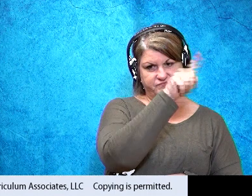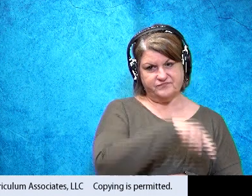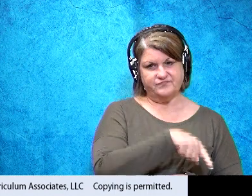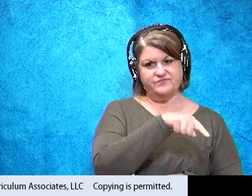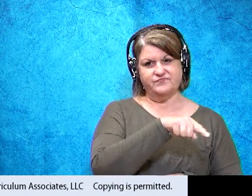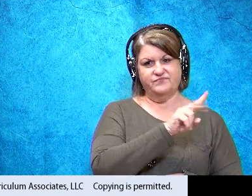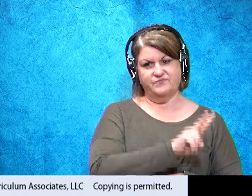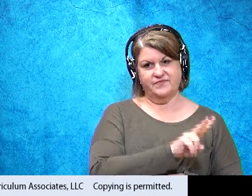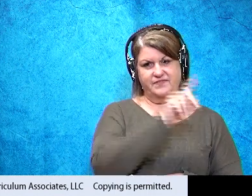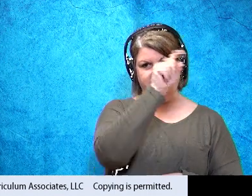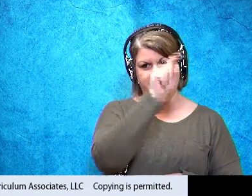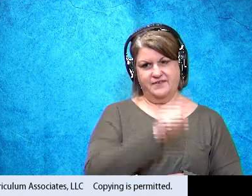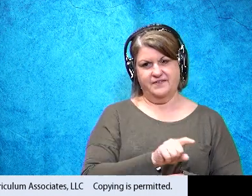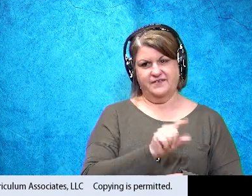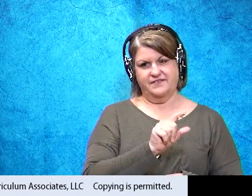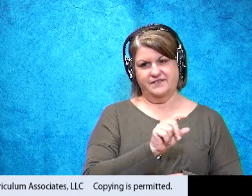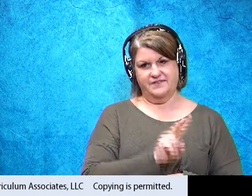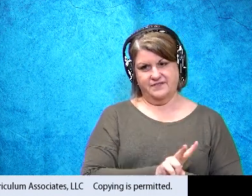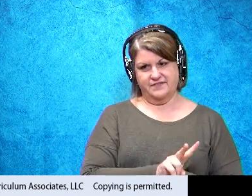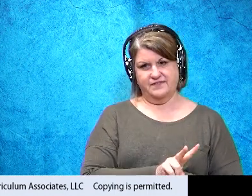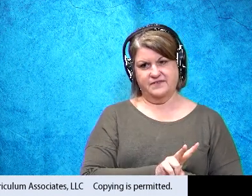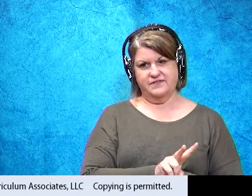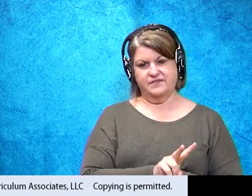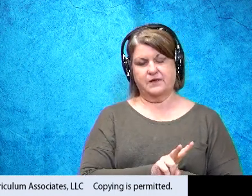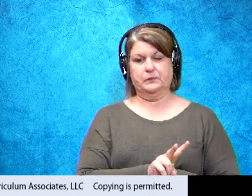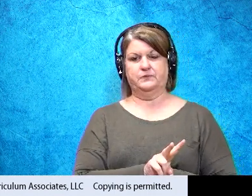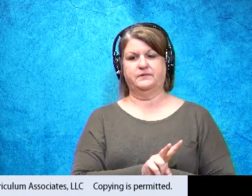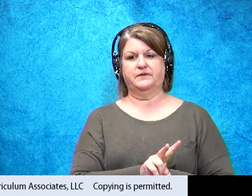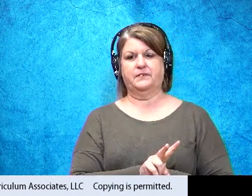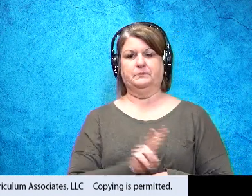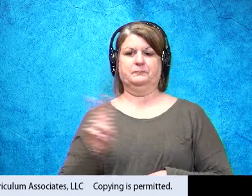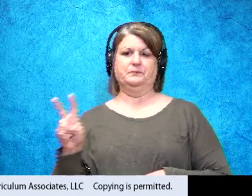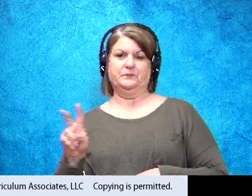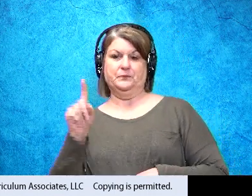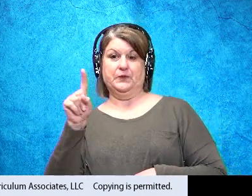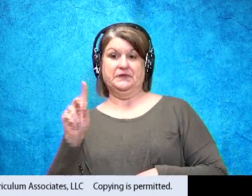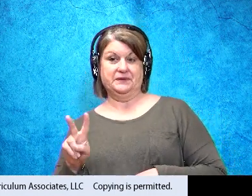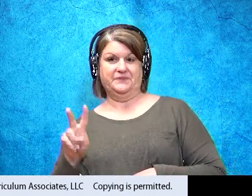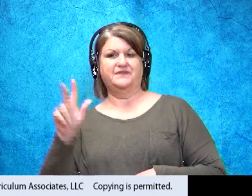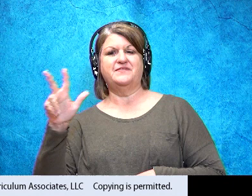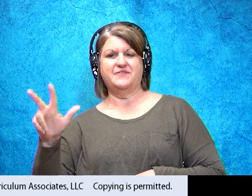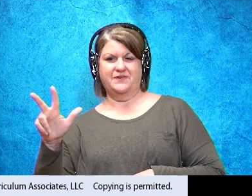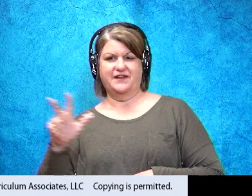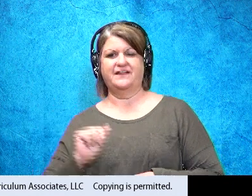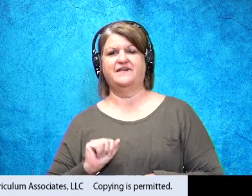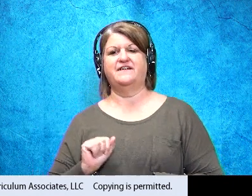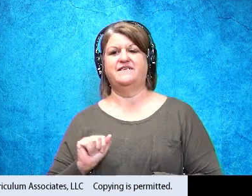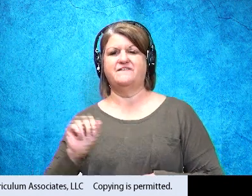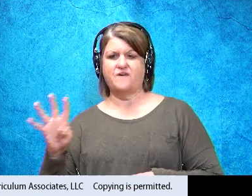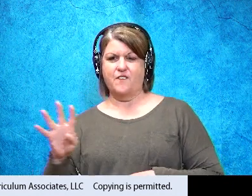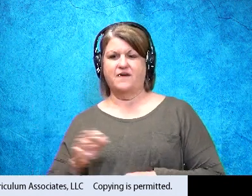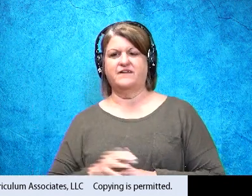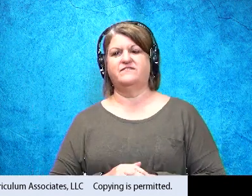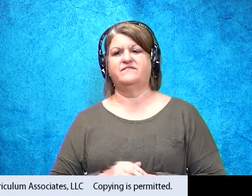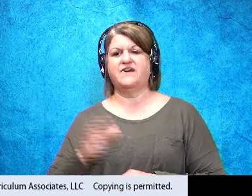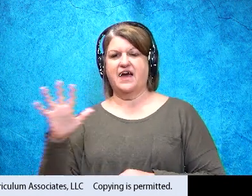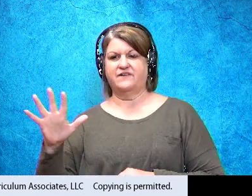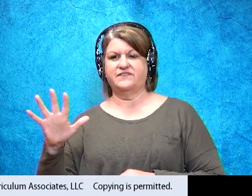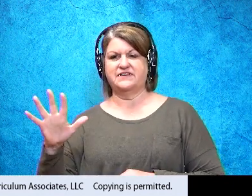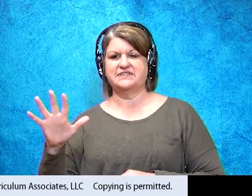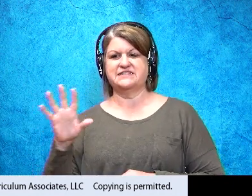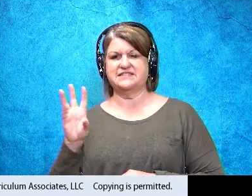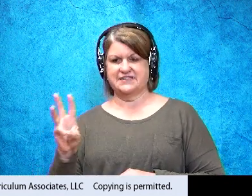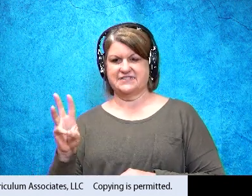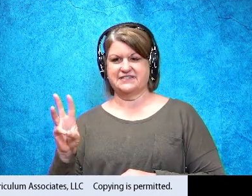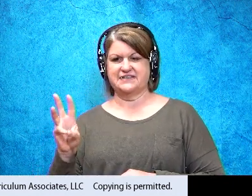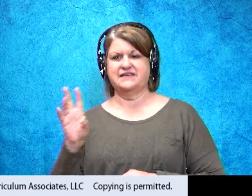Our 1, 2, 3, 4, 5,